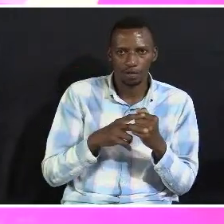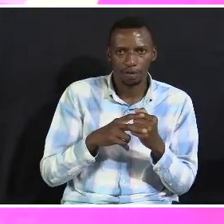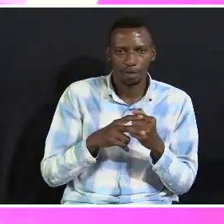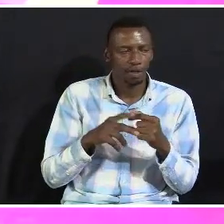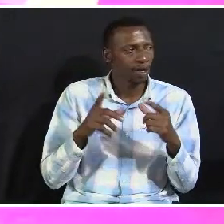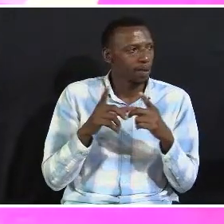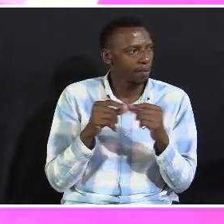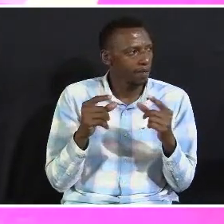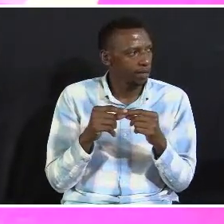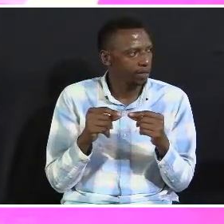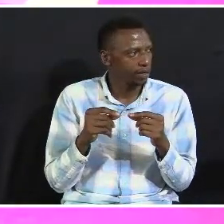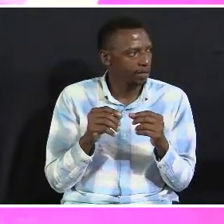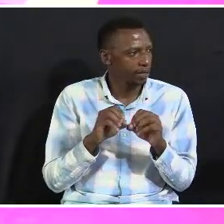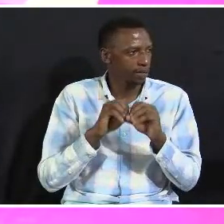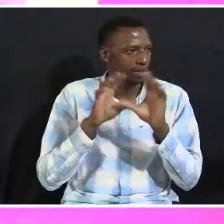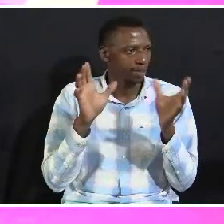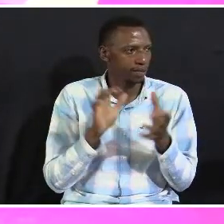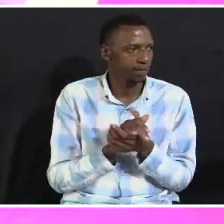I am